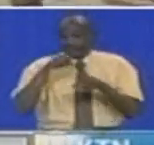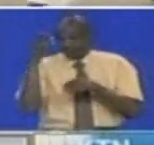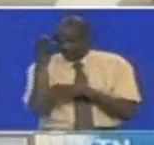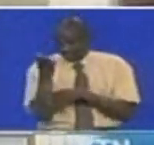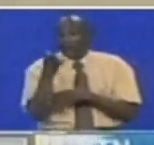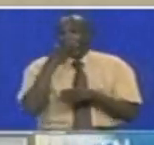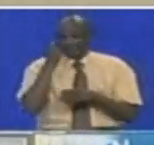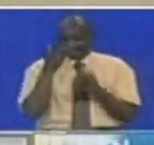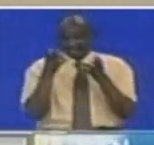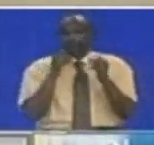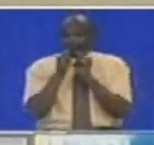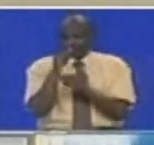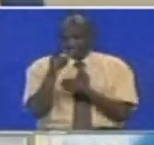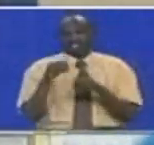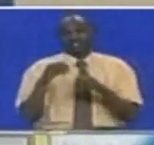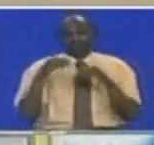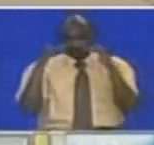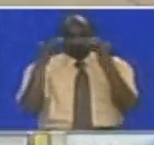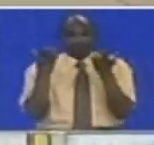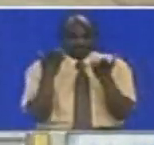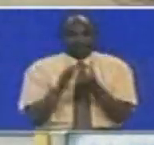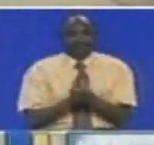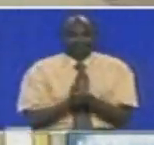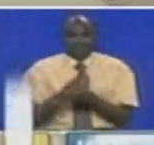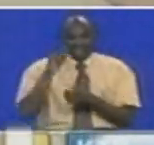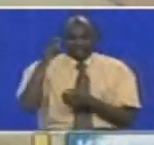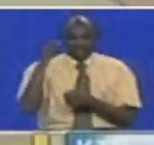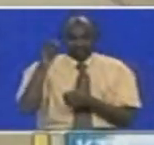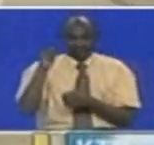things for the sport. Lynn Washira, KTN Sports.